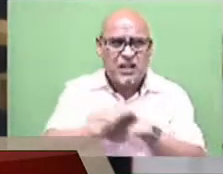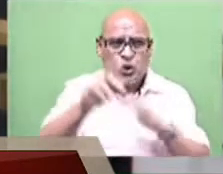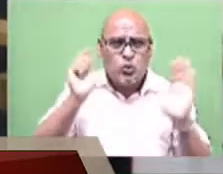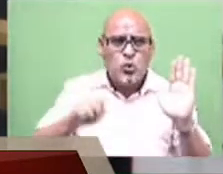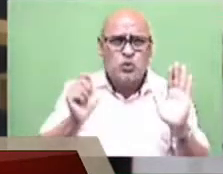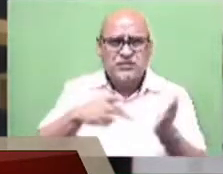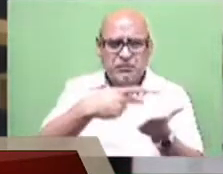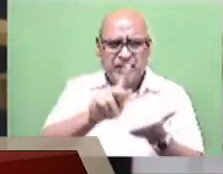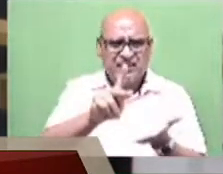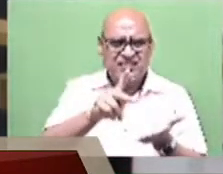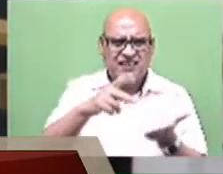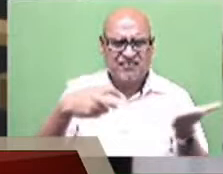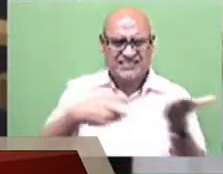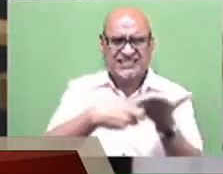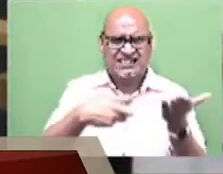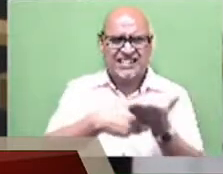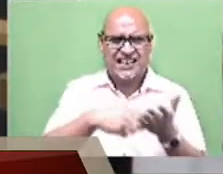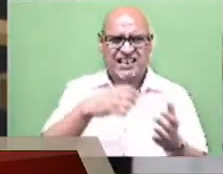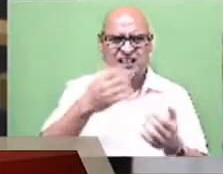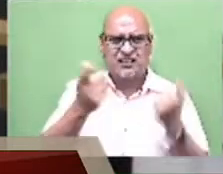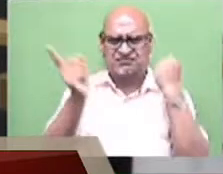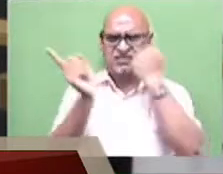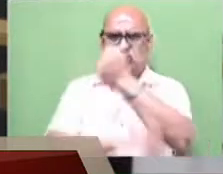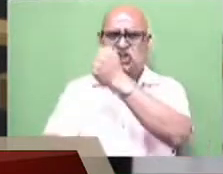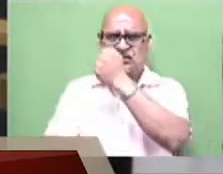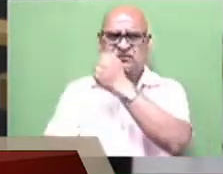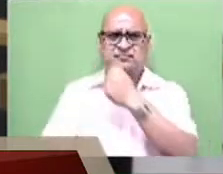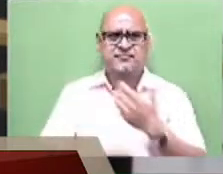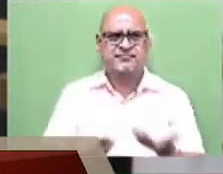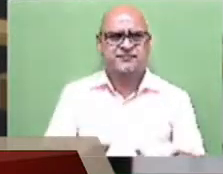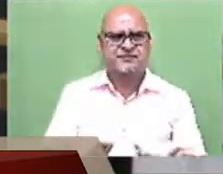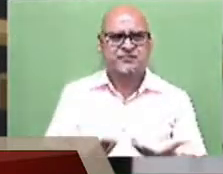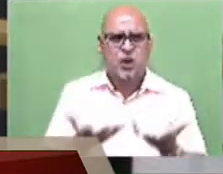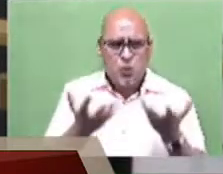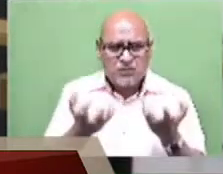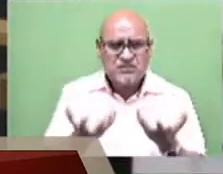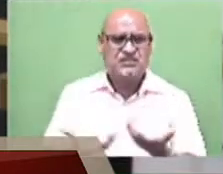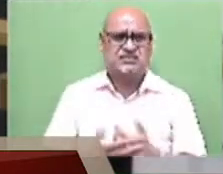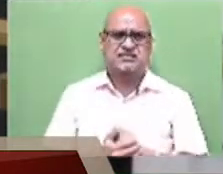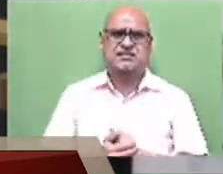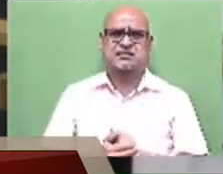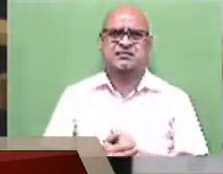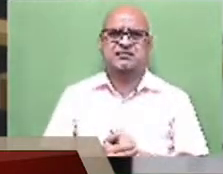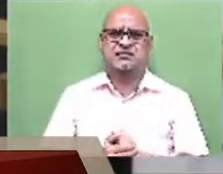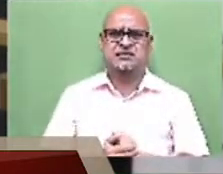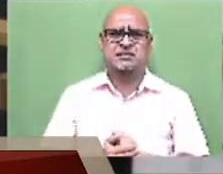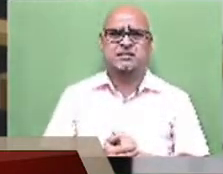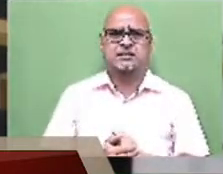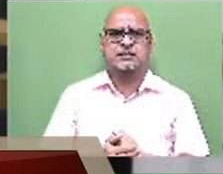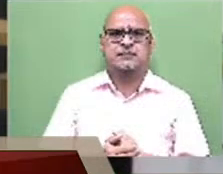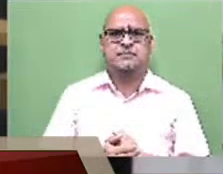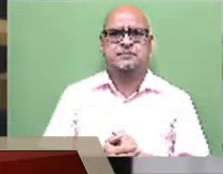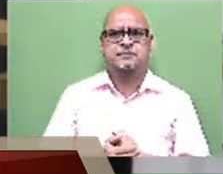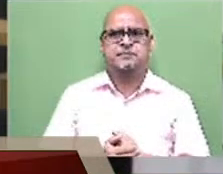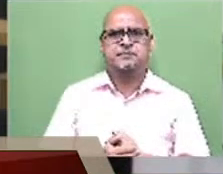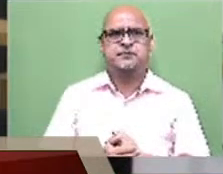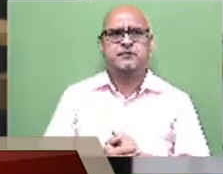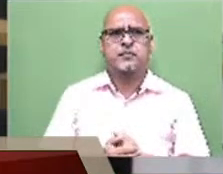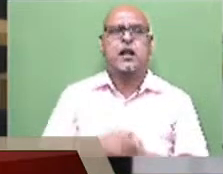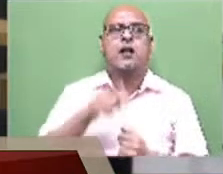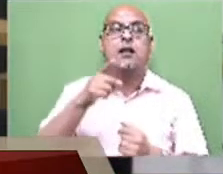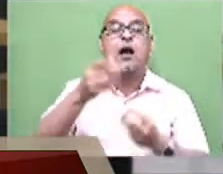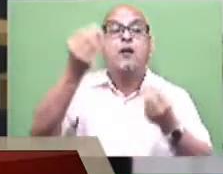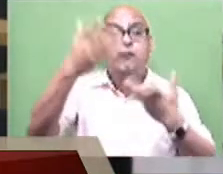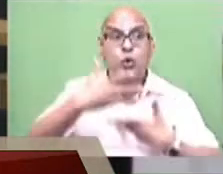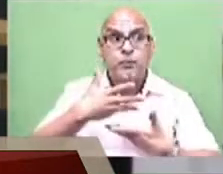Now, this, Madam President, must be dealt with holistically. You have to indicate us whether or not this